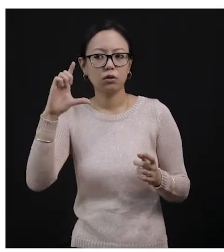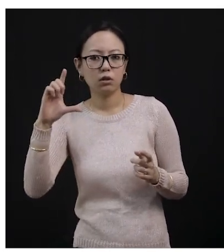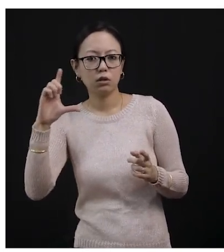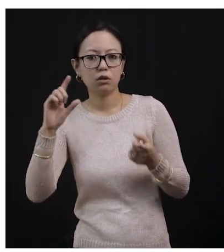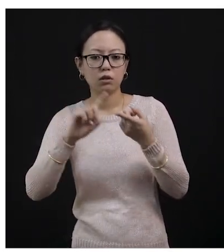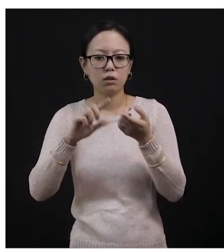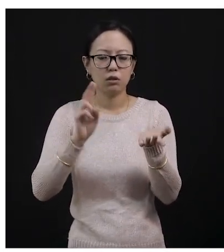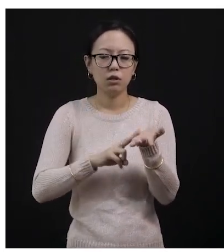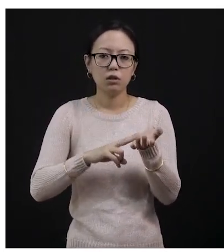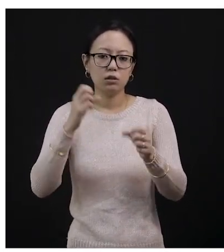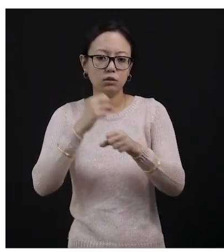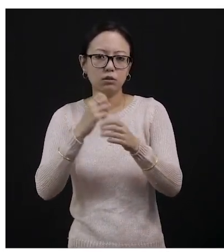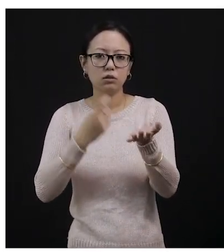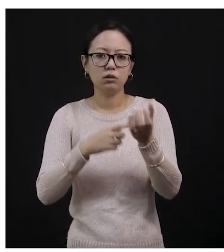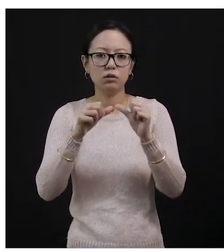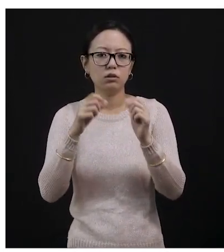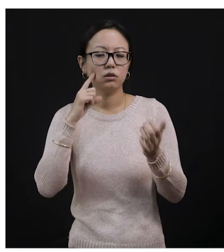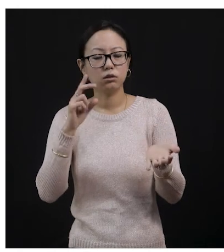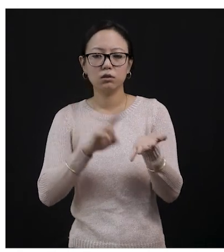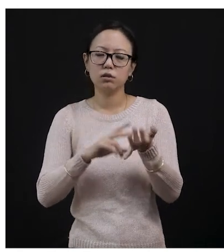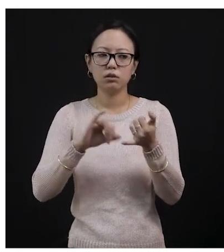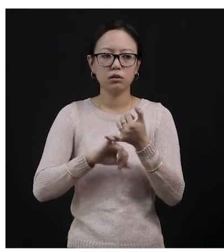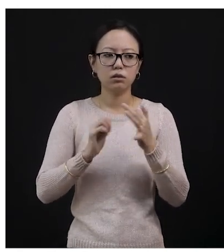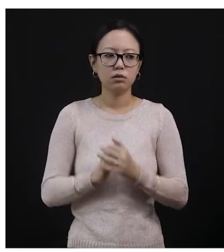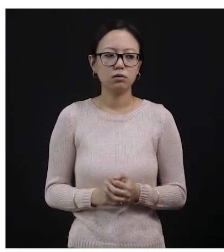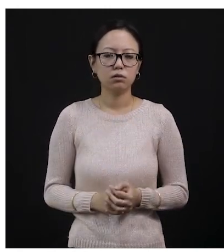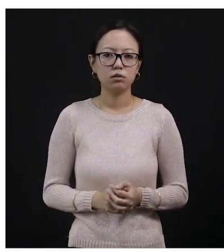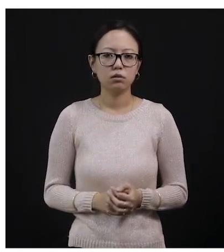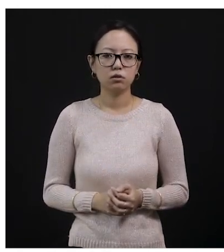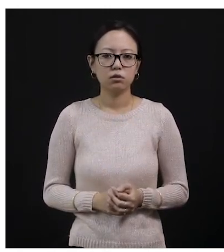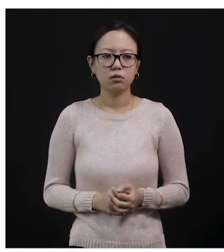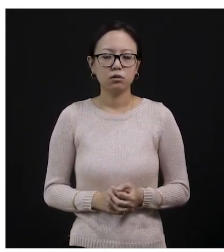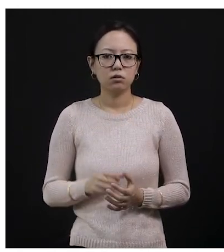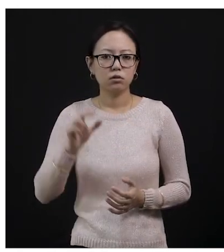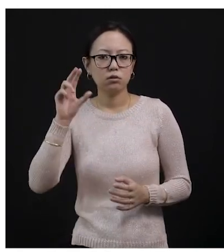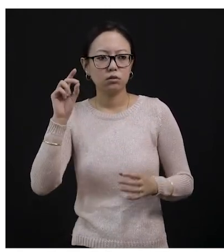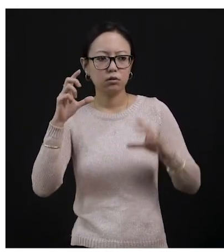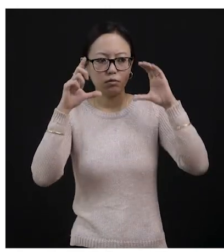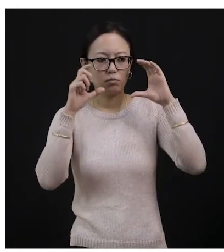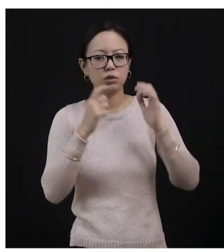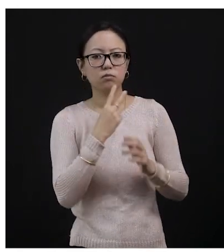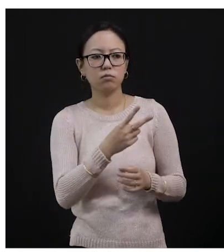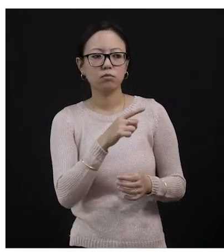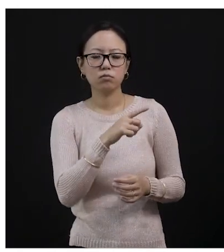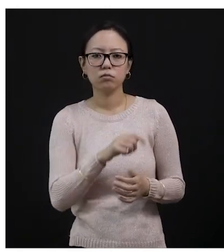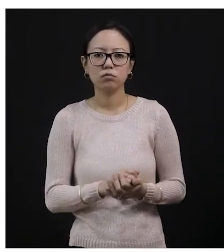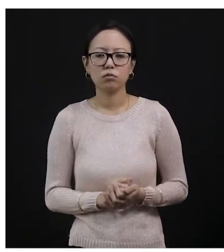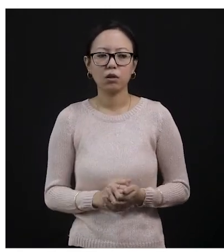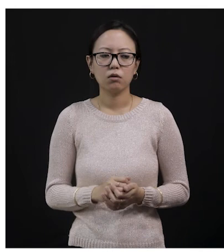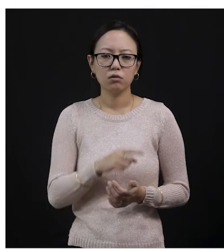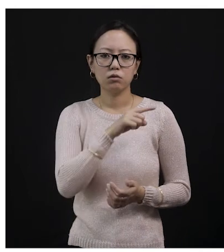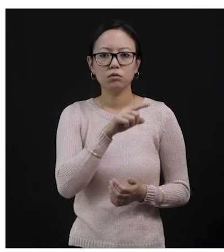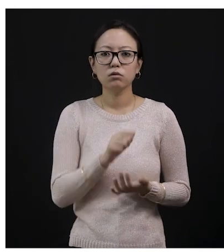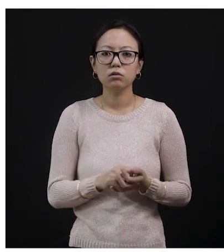And this is the pistil. Let us see the different types of the different organs